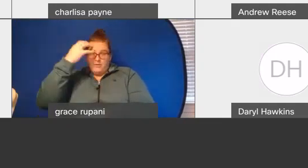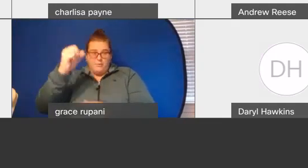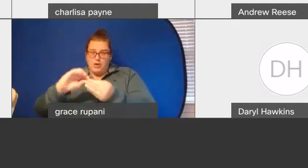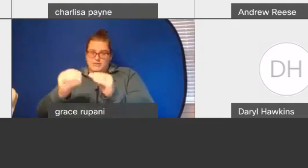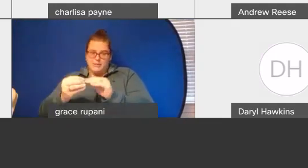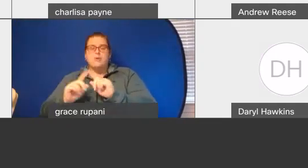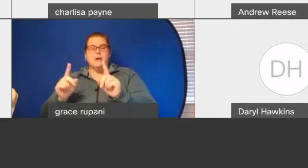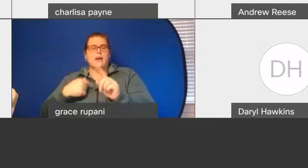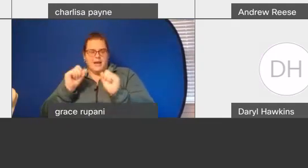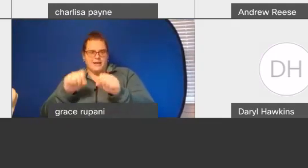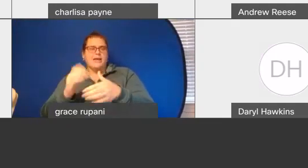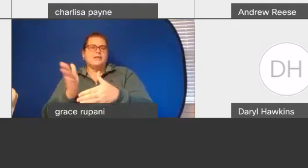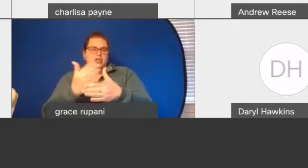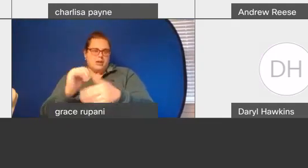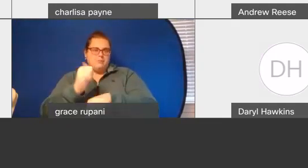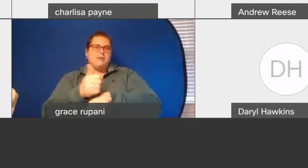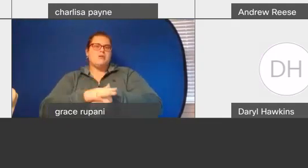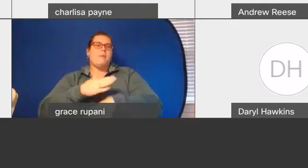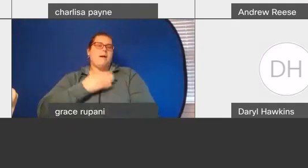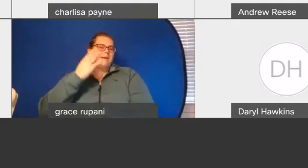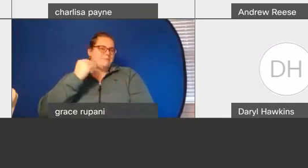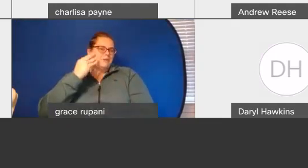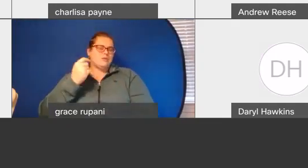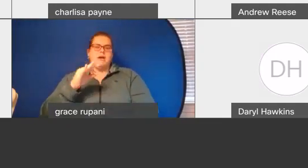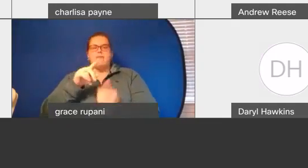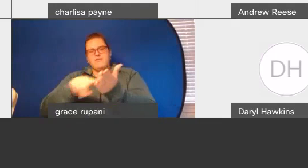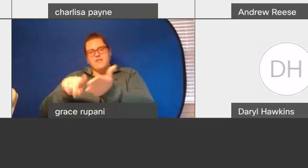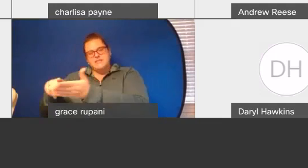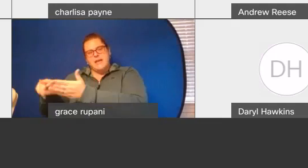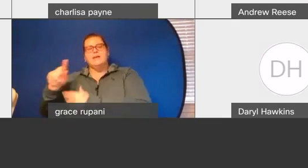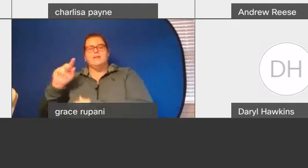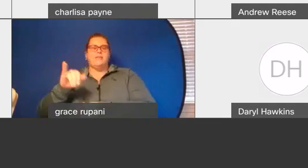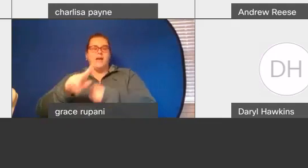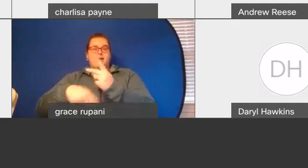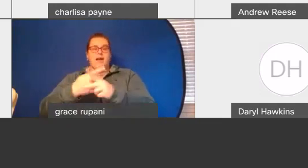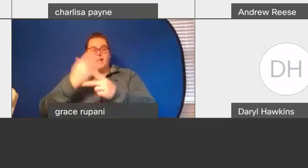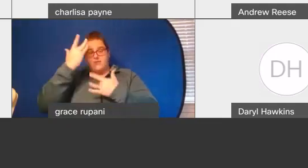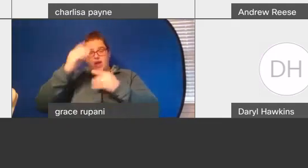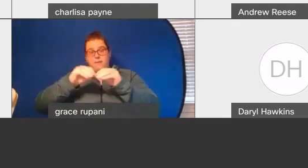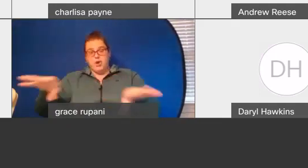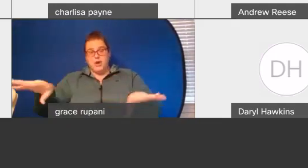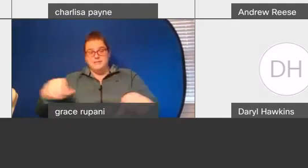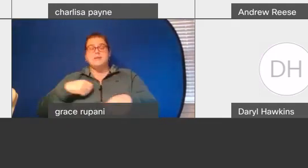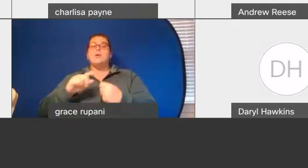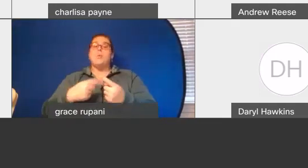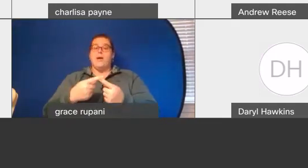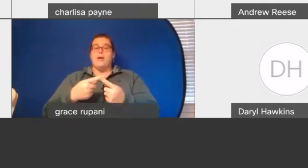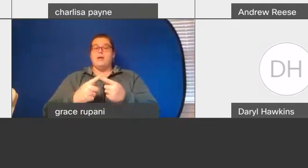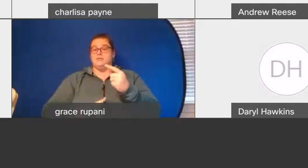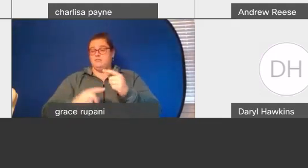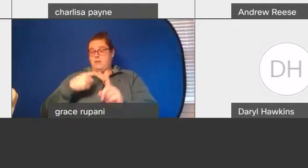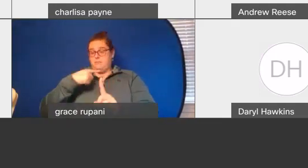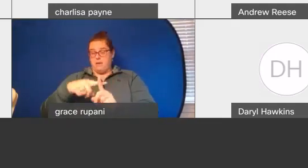on the outbreaks that we have investigated in this setting, is that it does spread rapidly once an individual is positive